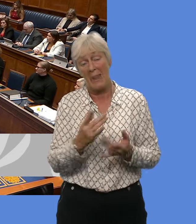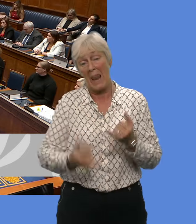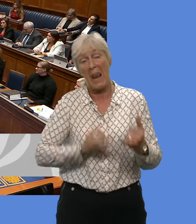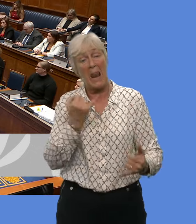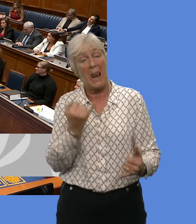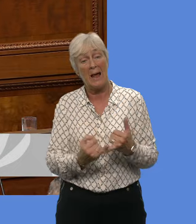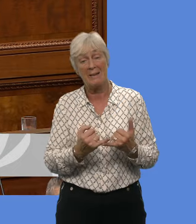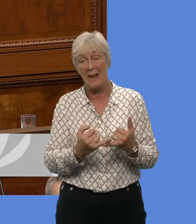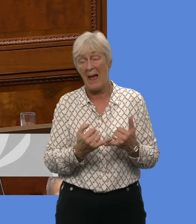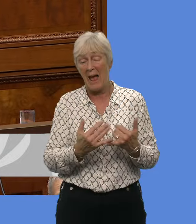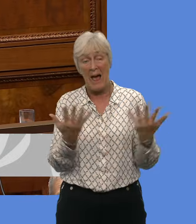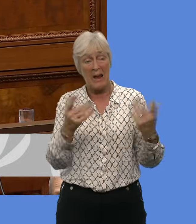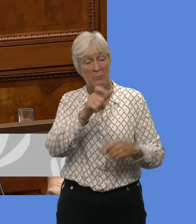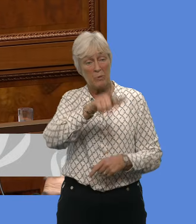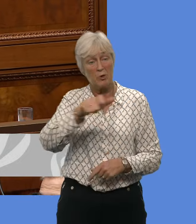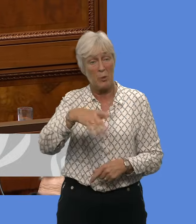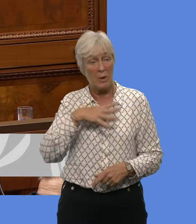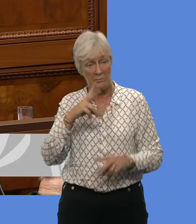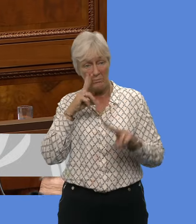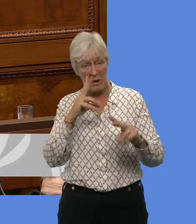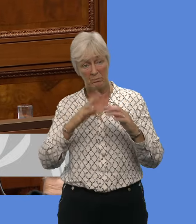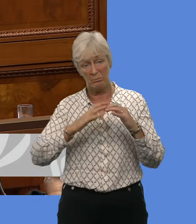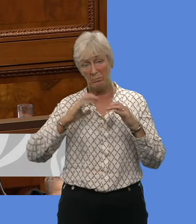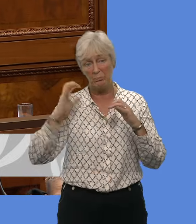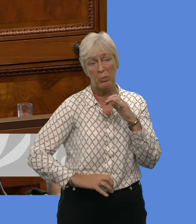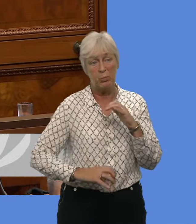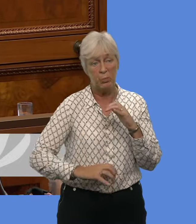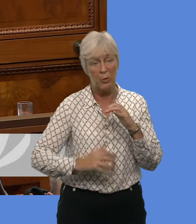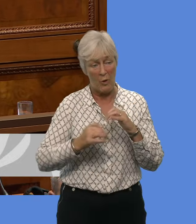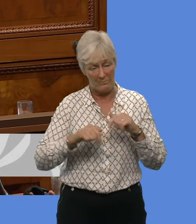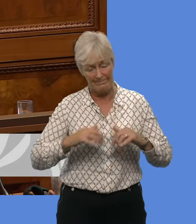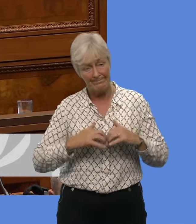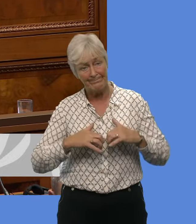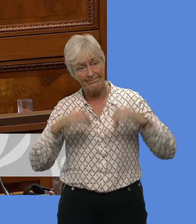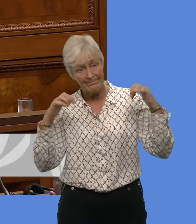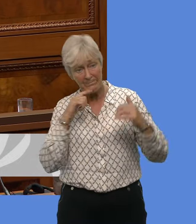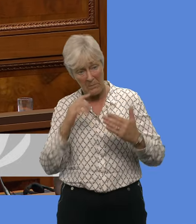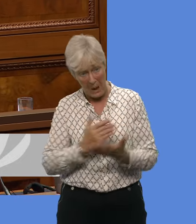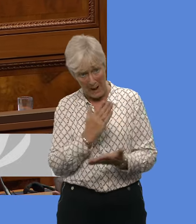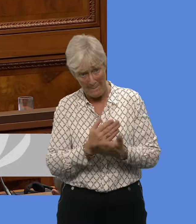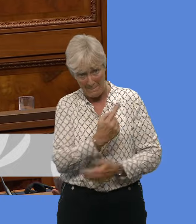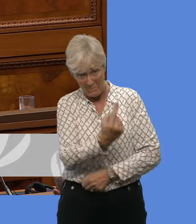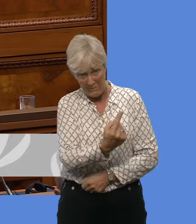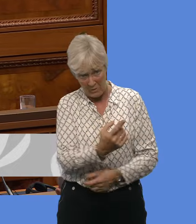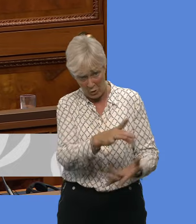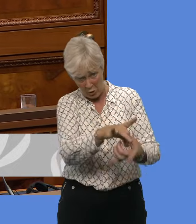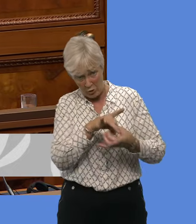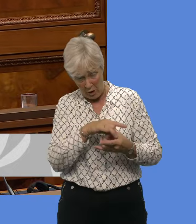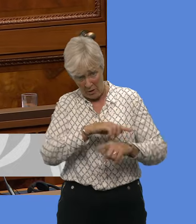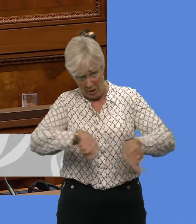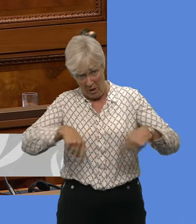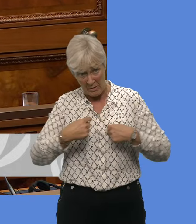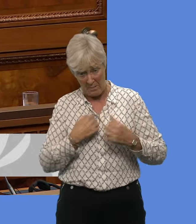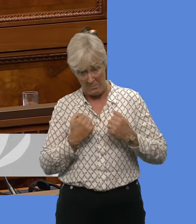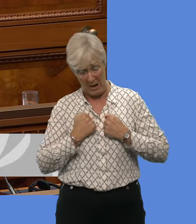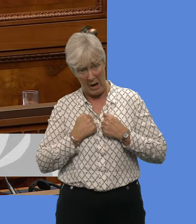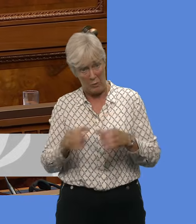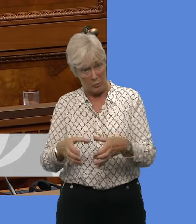in this chamber wants to see is another collapse of these institutions. Would the Deputy First Minister join with me and my